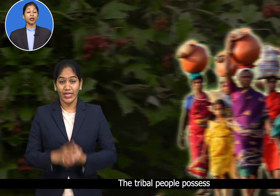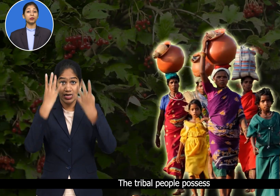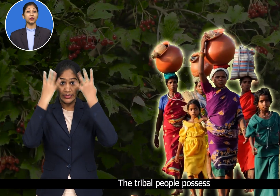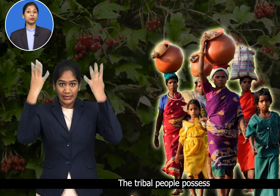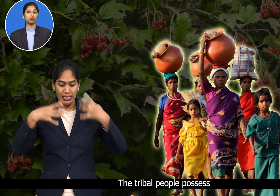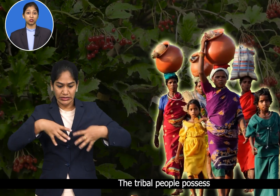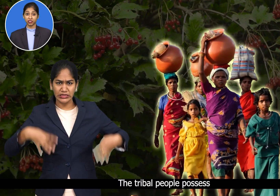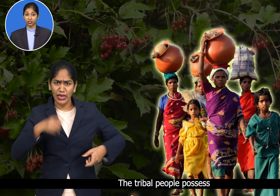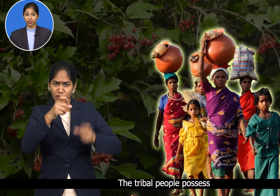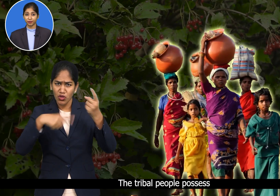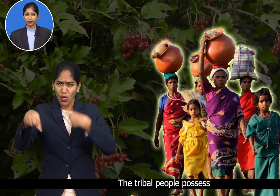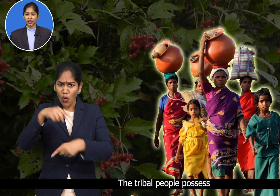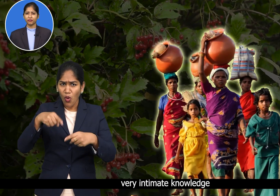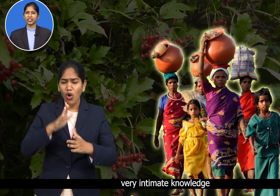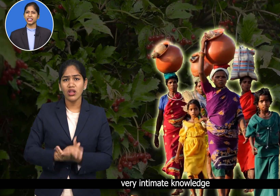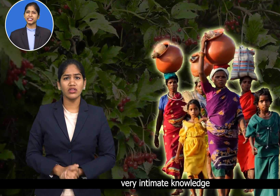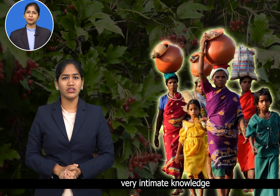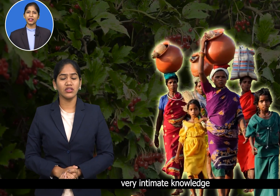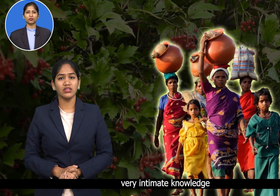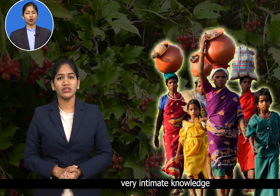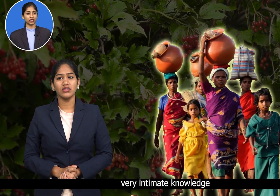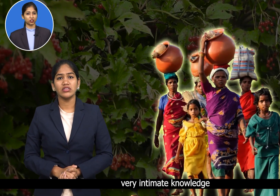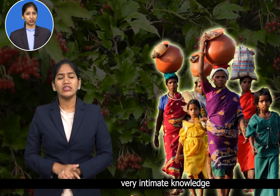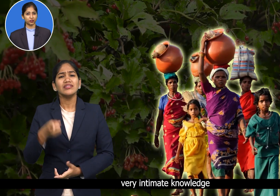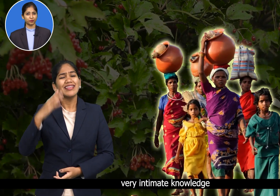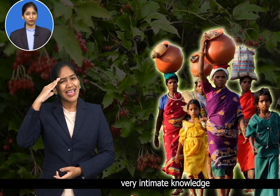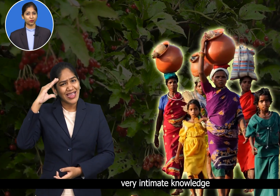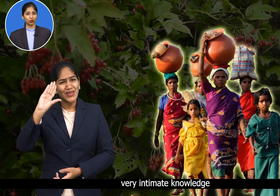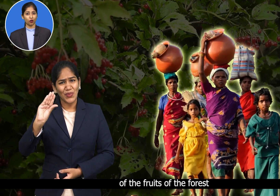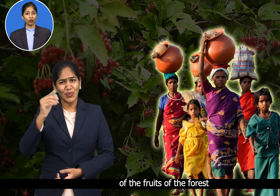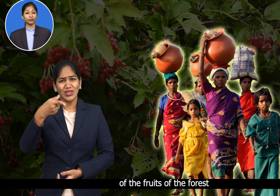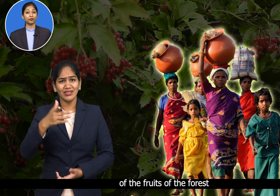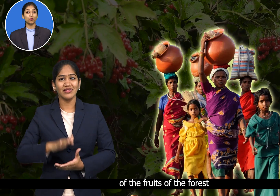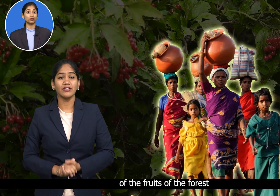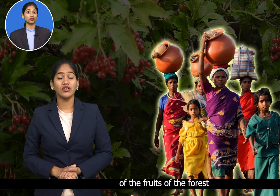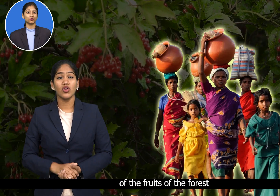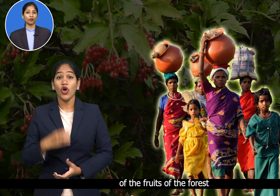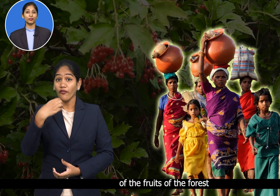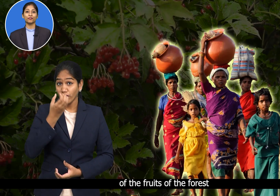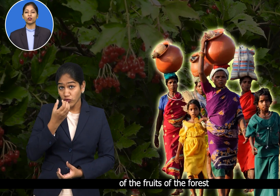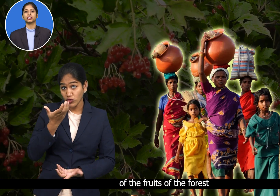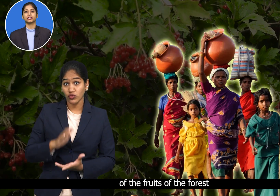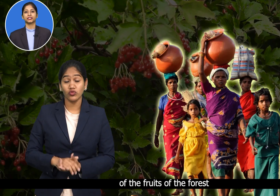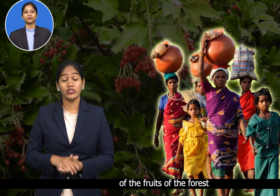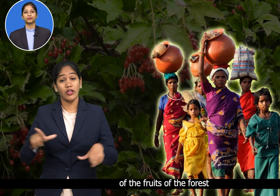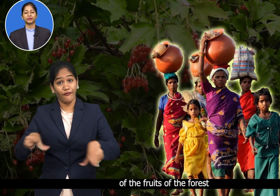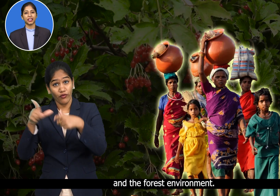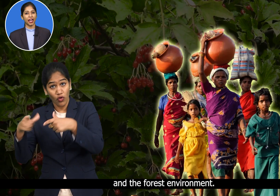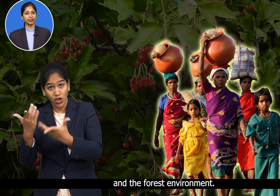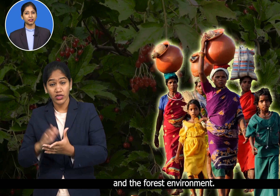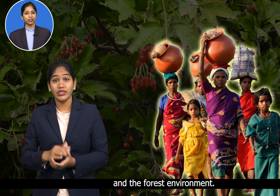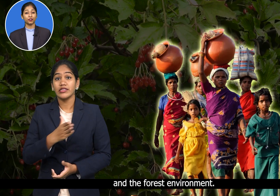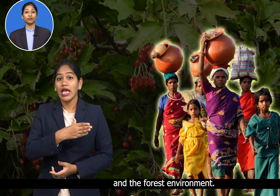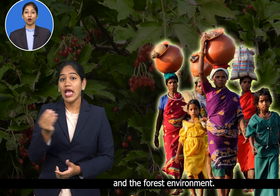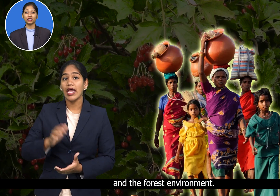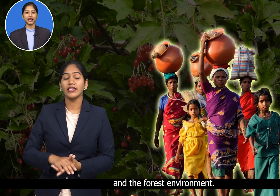The tribal people possesses very intimate knowledge of the fruits of the forest